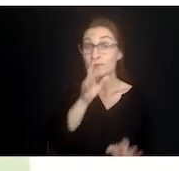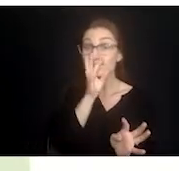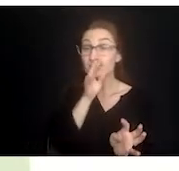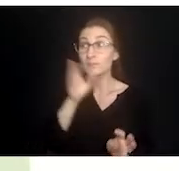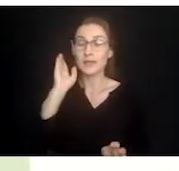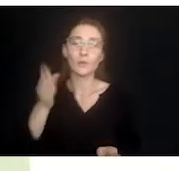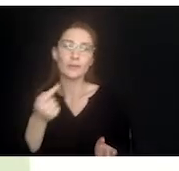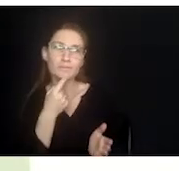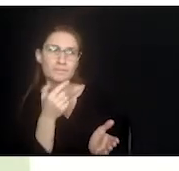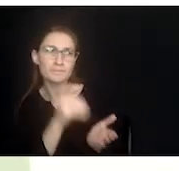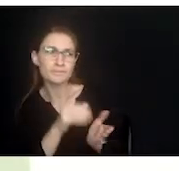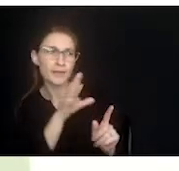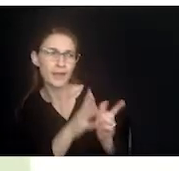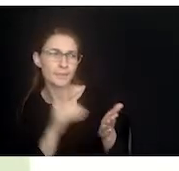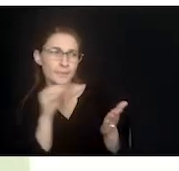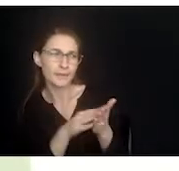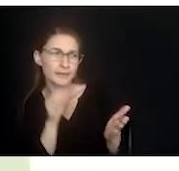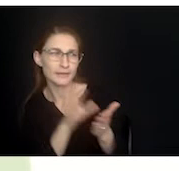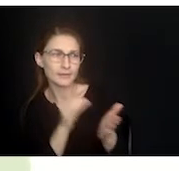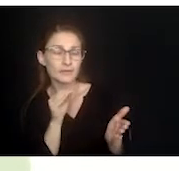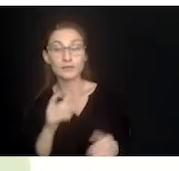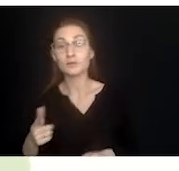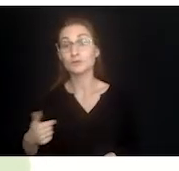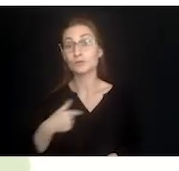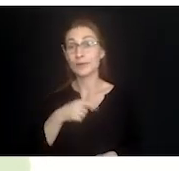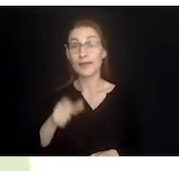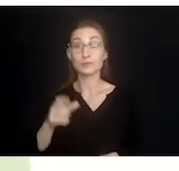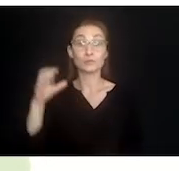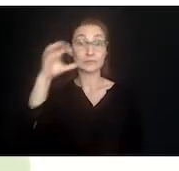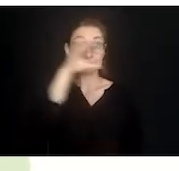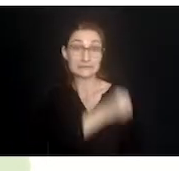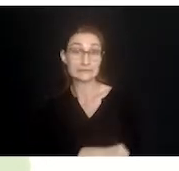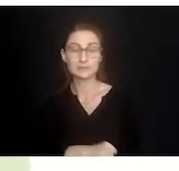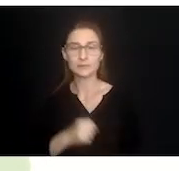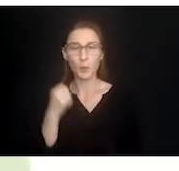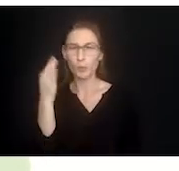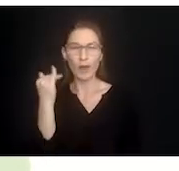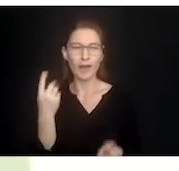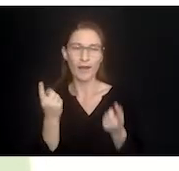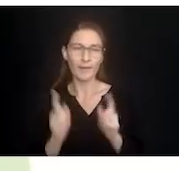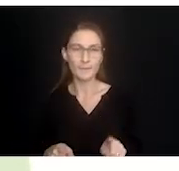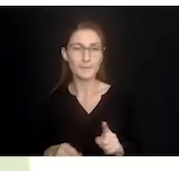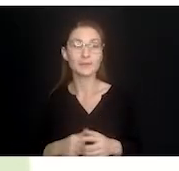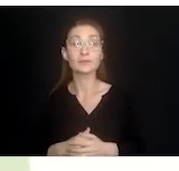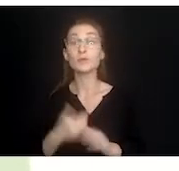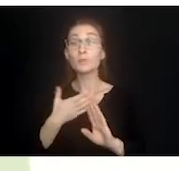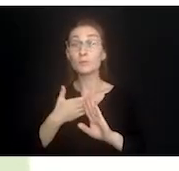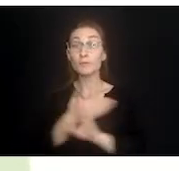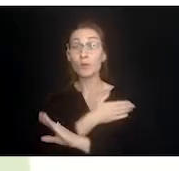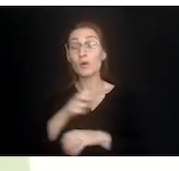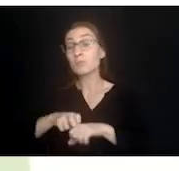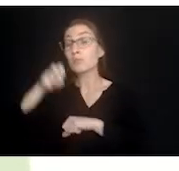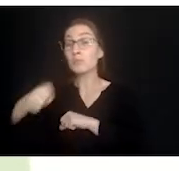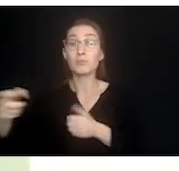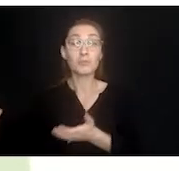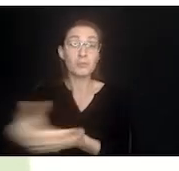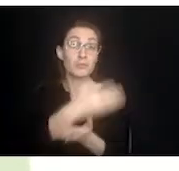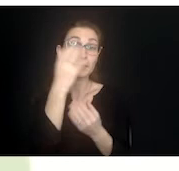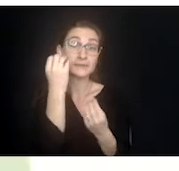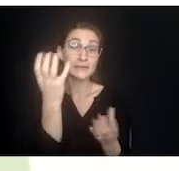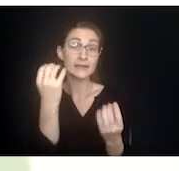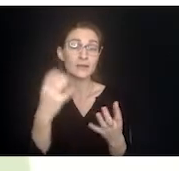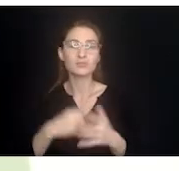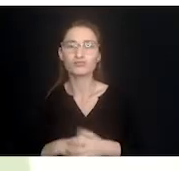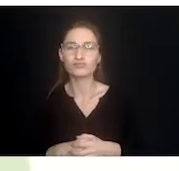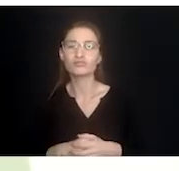says. We're left with having to guess or hypothesize why these behaviors are happening. So the first thing we did